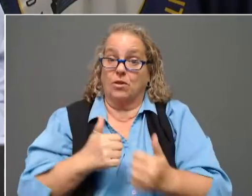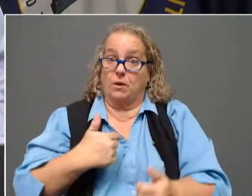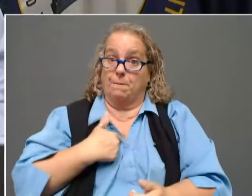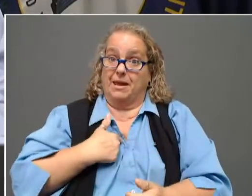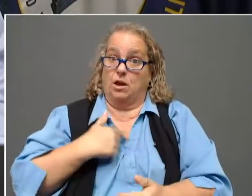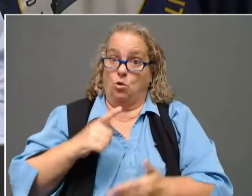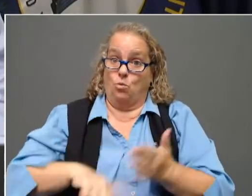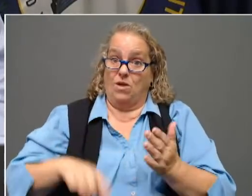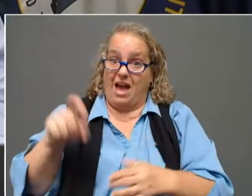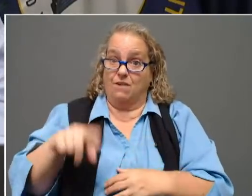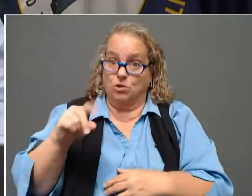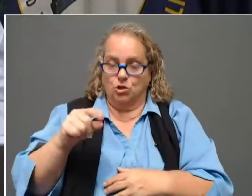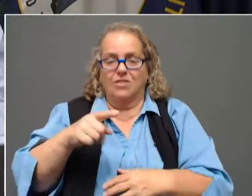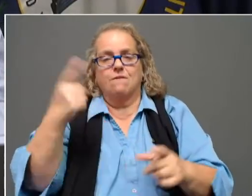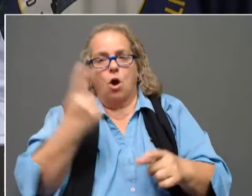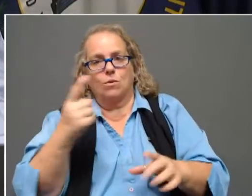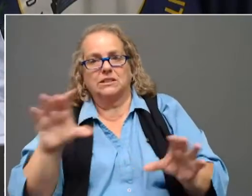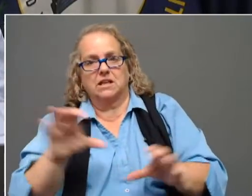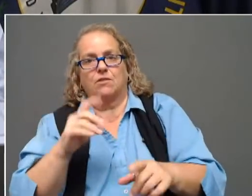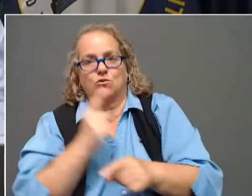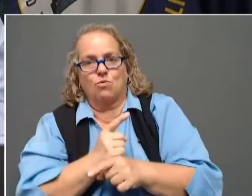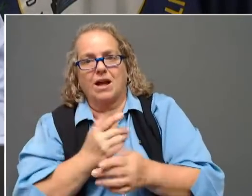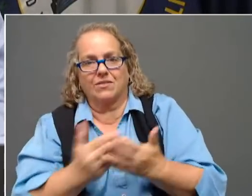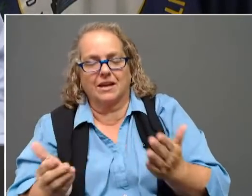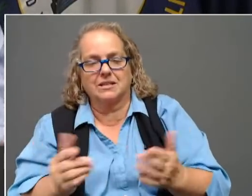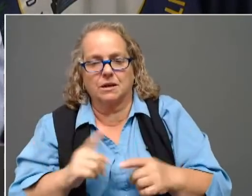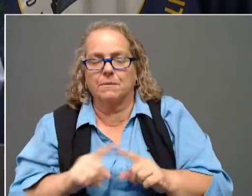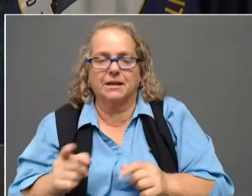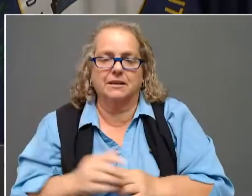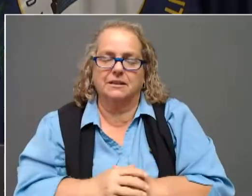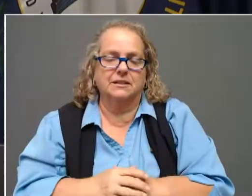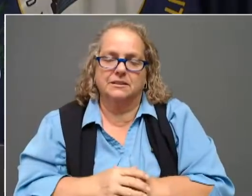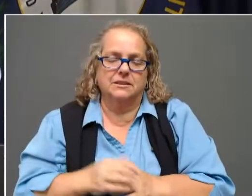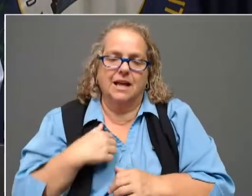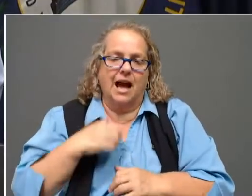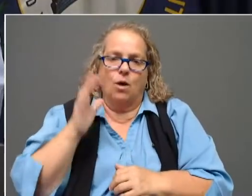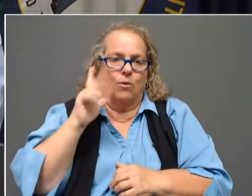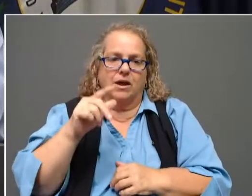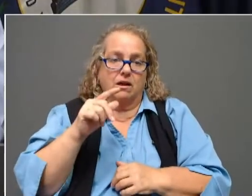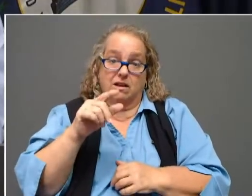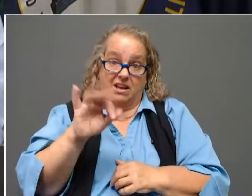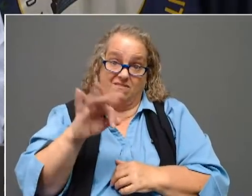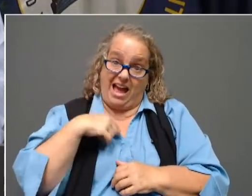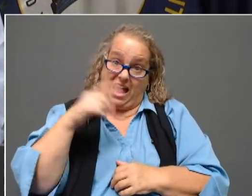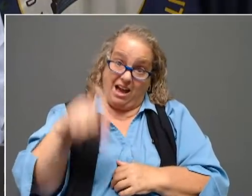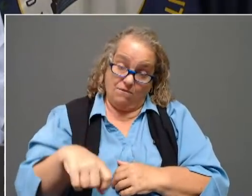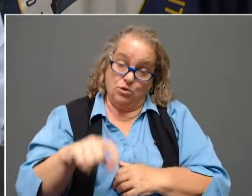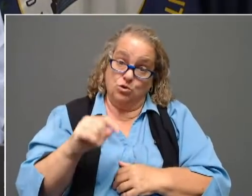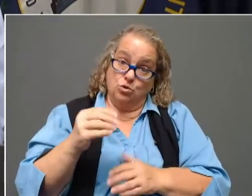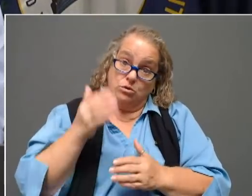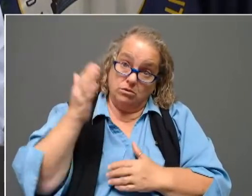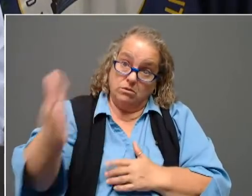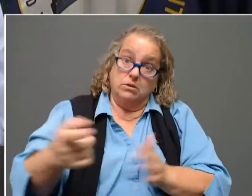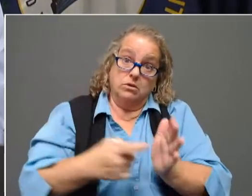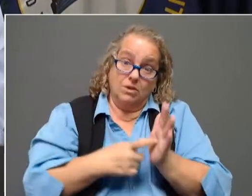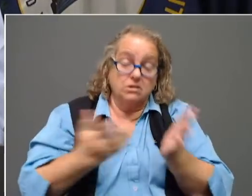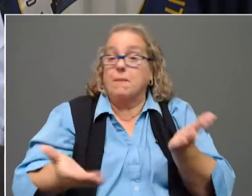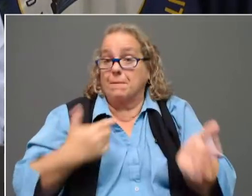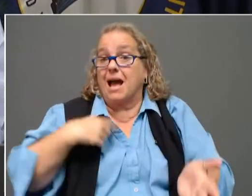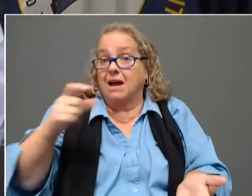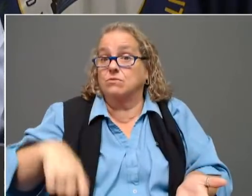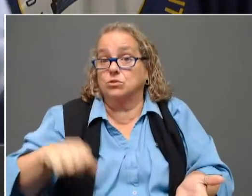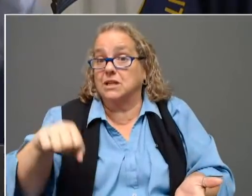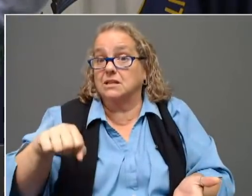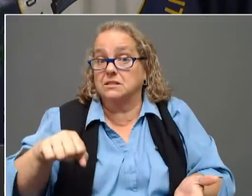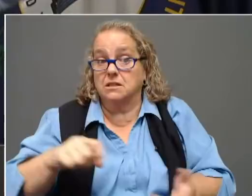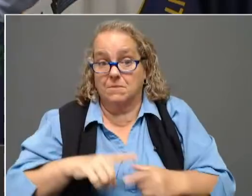it, they've done the right things. But no, I'm not going to take anything off the table when it comes to the health of our people. Now, that's me speaking